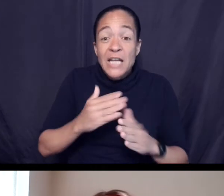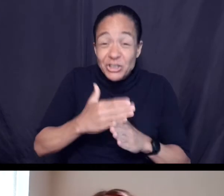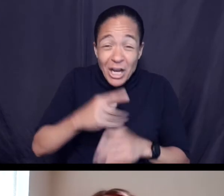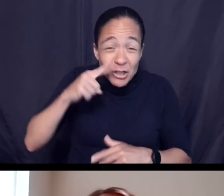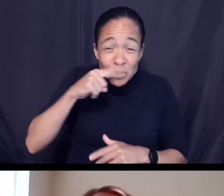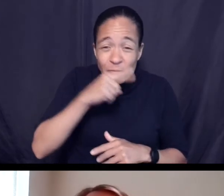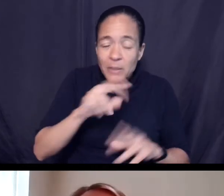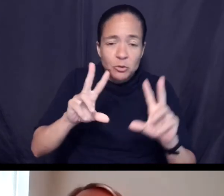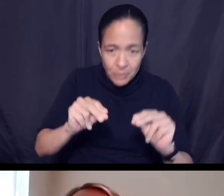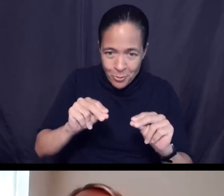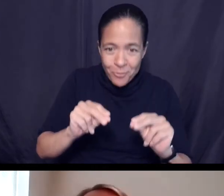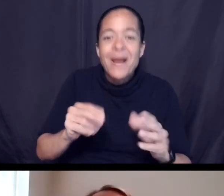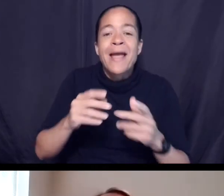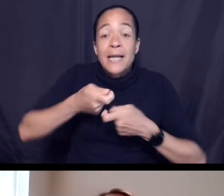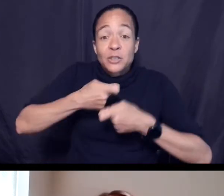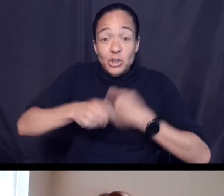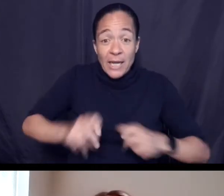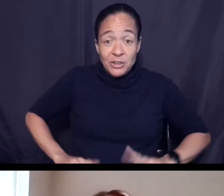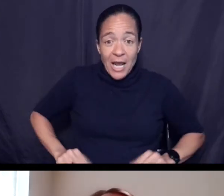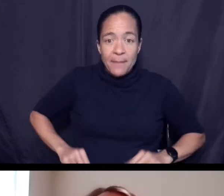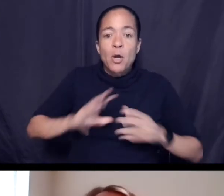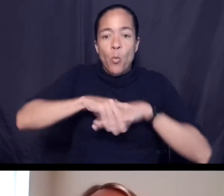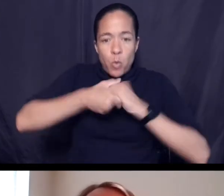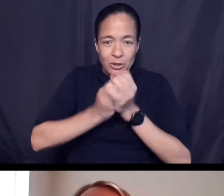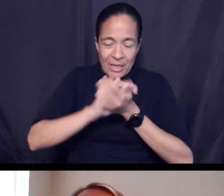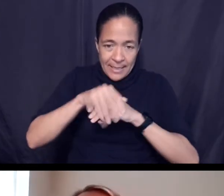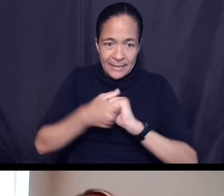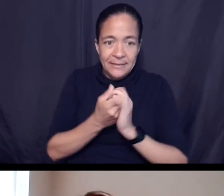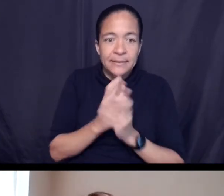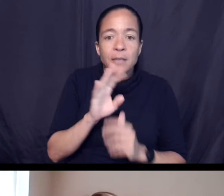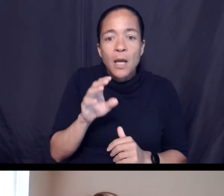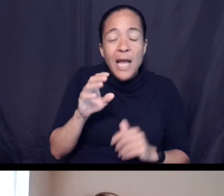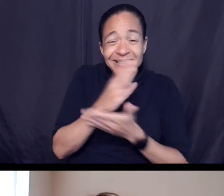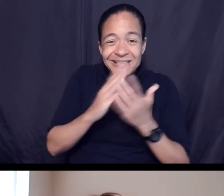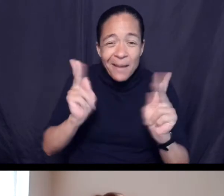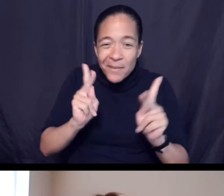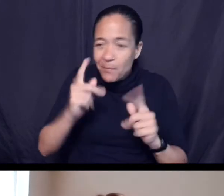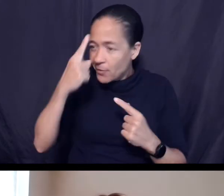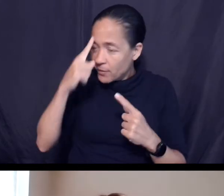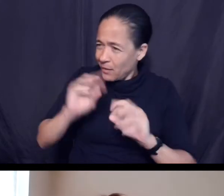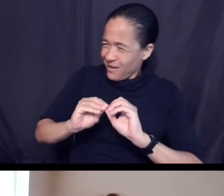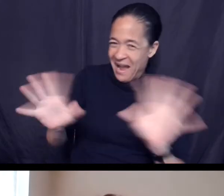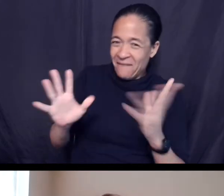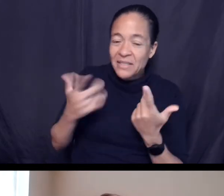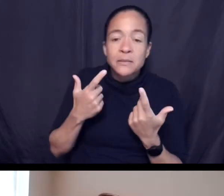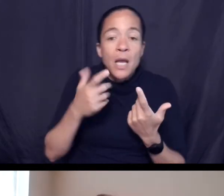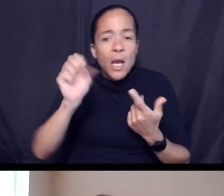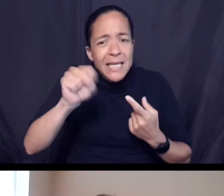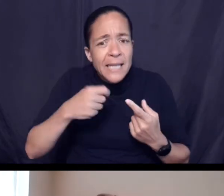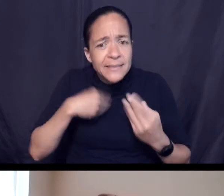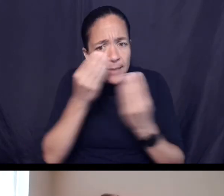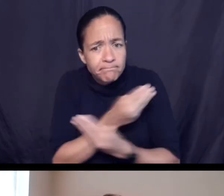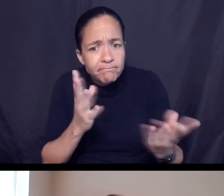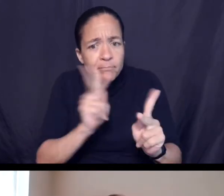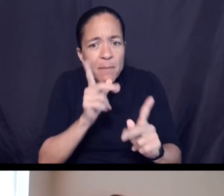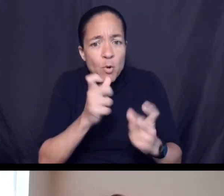diaper. And sometimes people say, well, these things are obvious. And of course, I always tell my patients to practice good hygiene during the pregnancy.